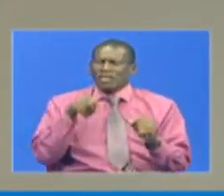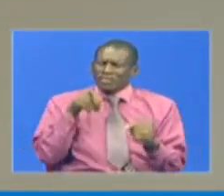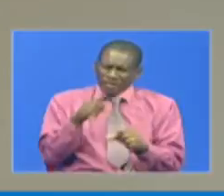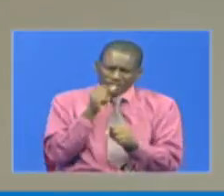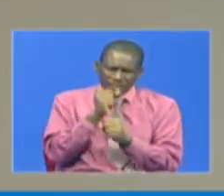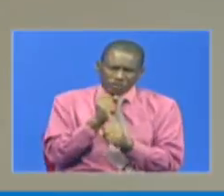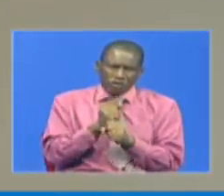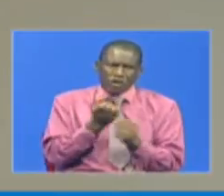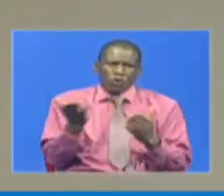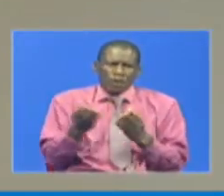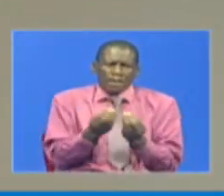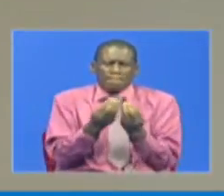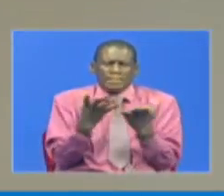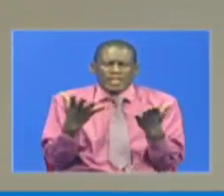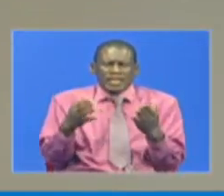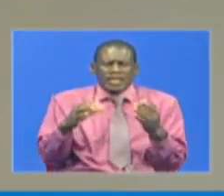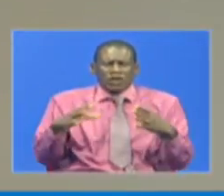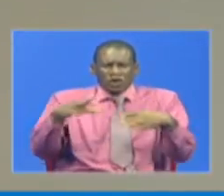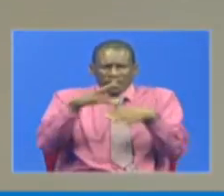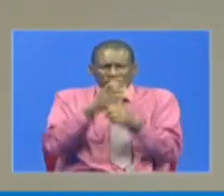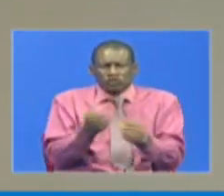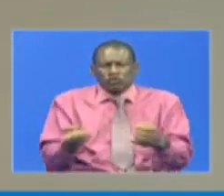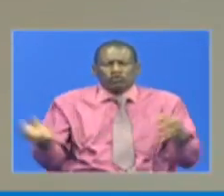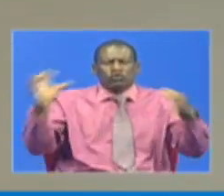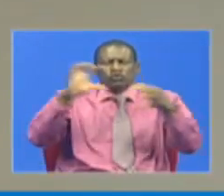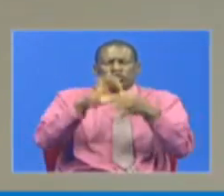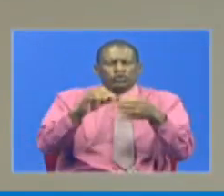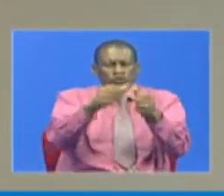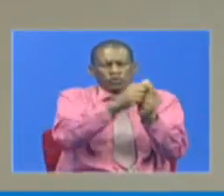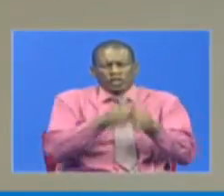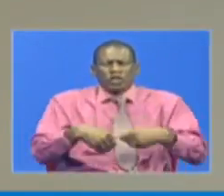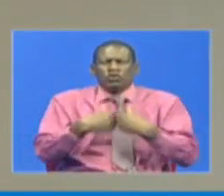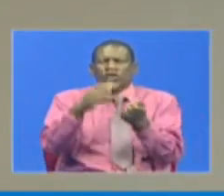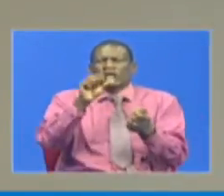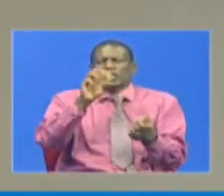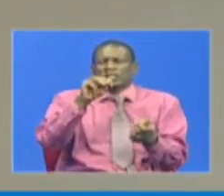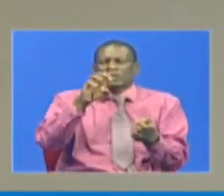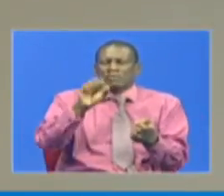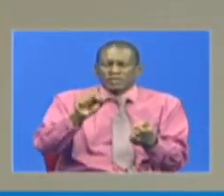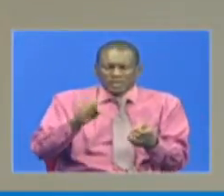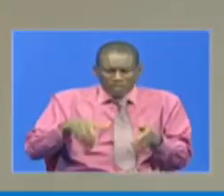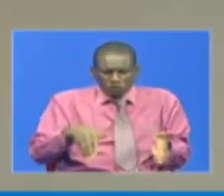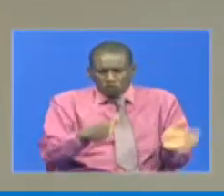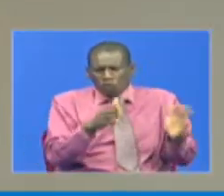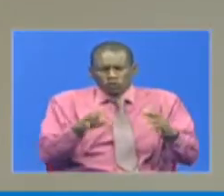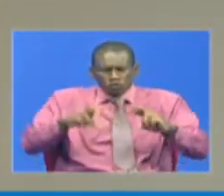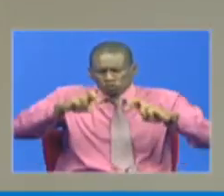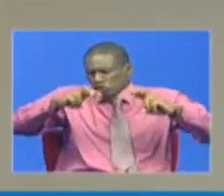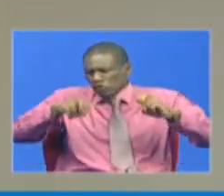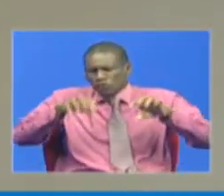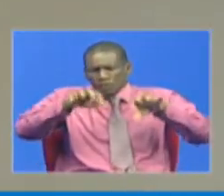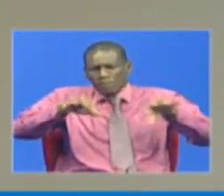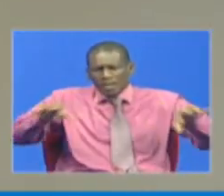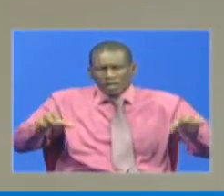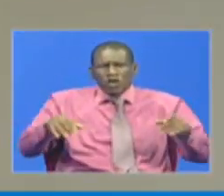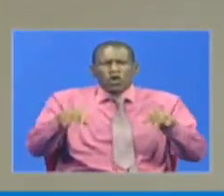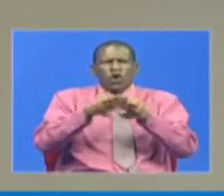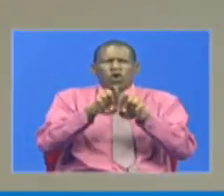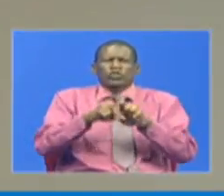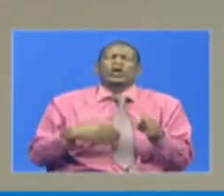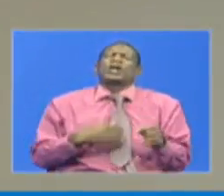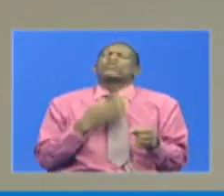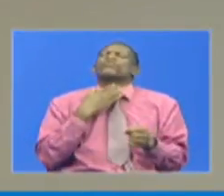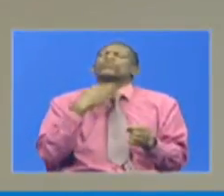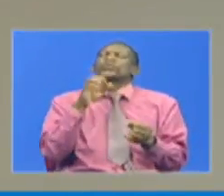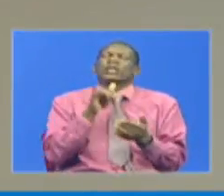where multiple players need to come together to give those SMEs a chance to find new markets. But I also want to say